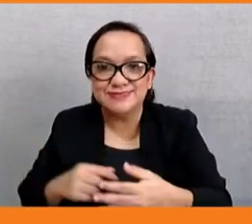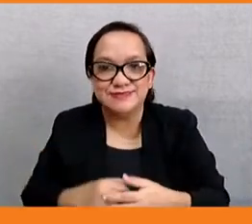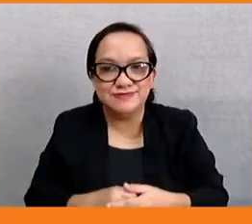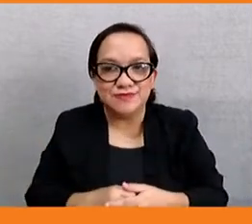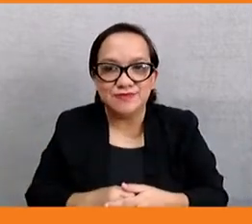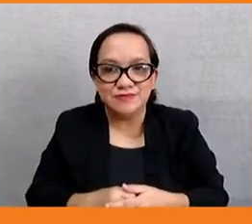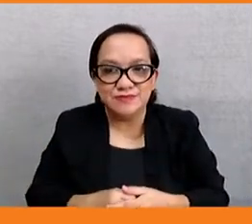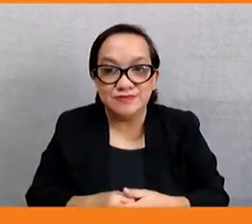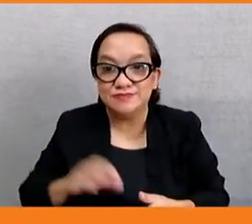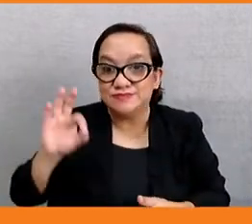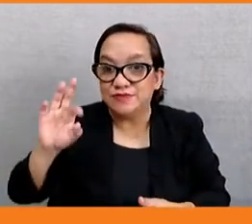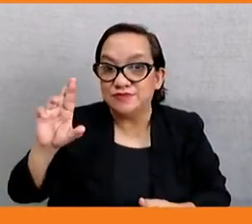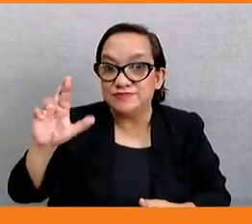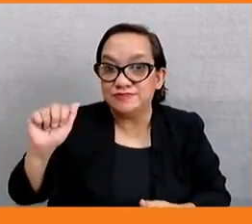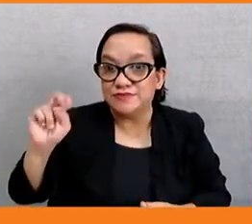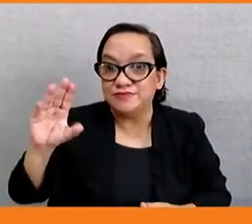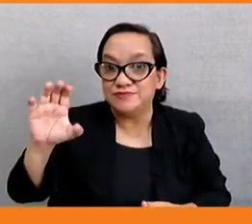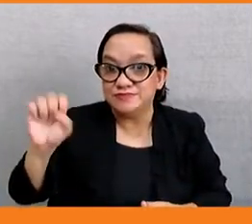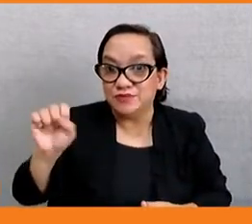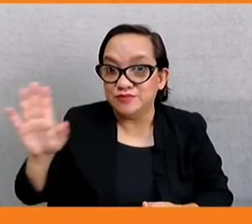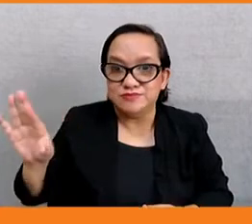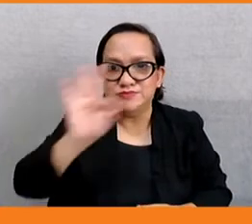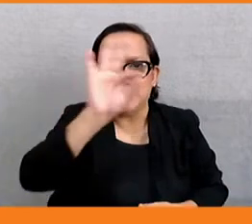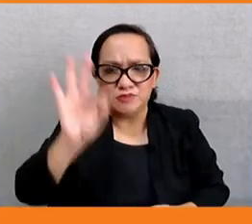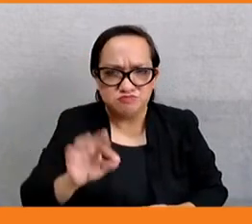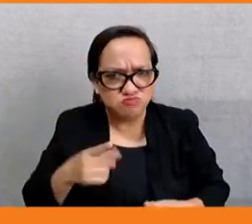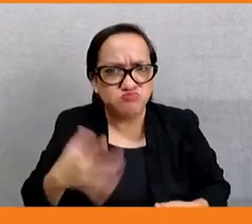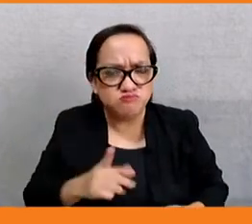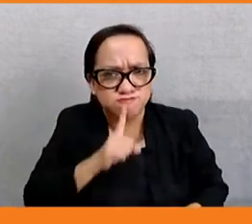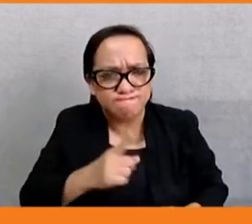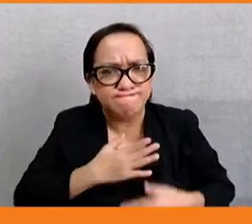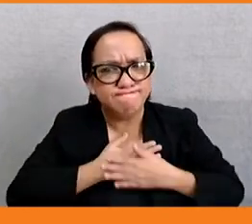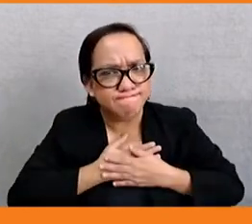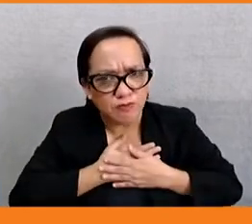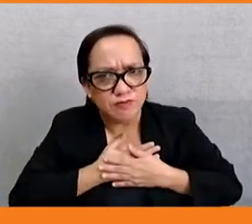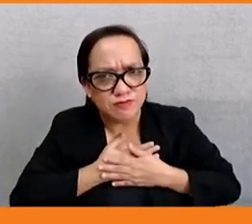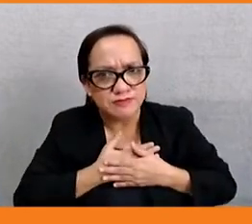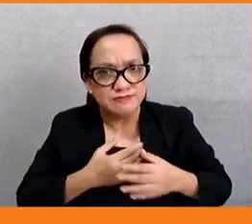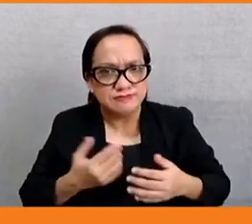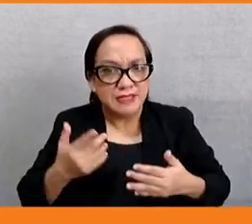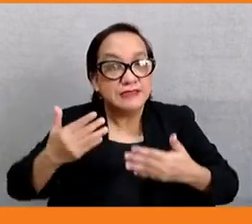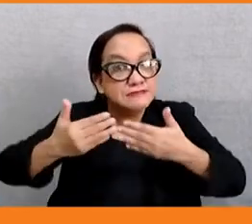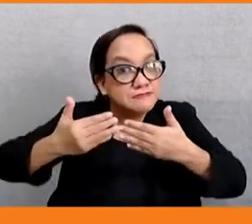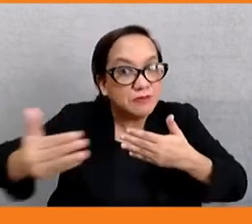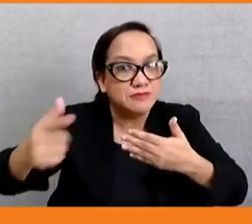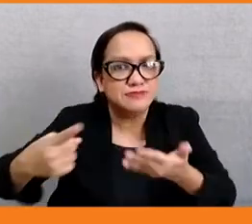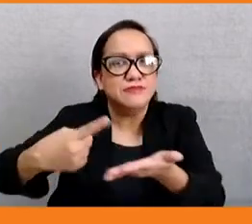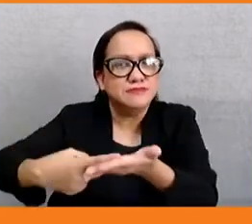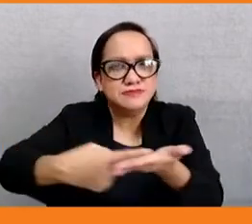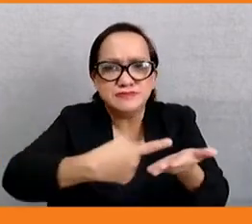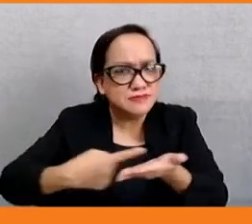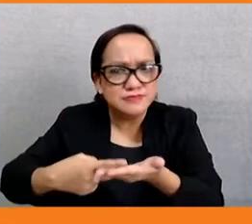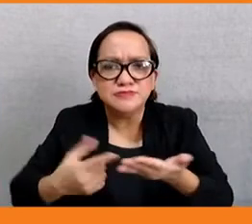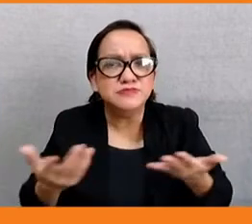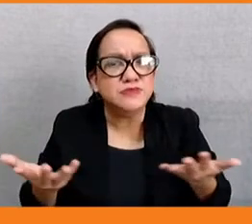really interesting questions that can actually further be discussed later today at our safeguard sessions at 4 o'clock this afternoon.